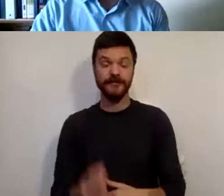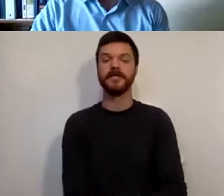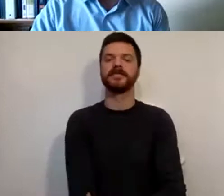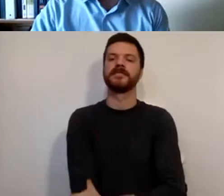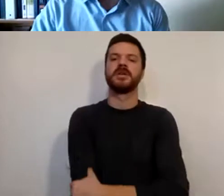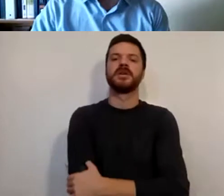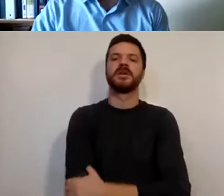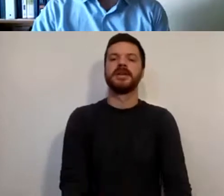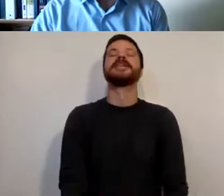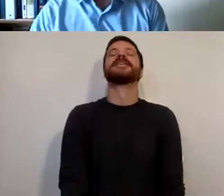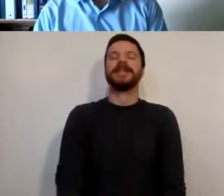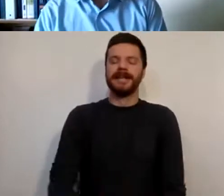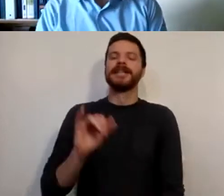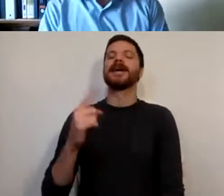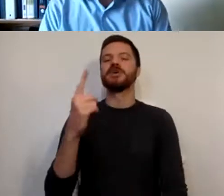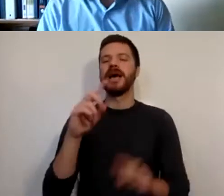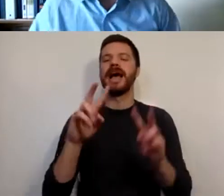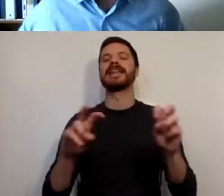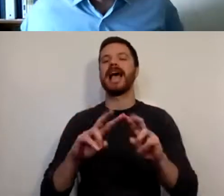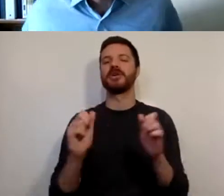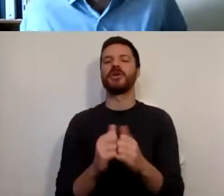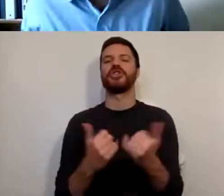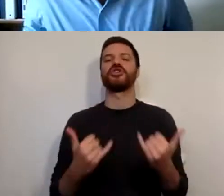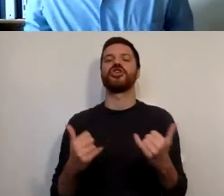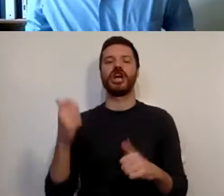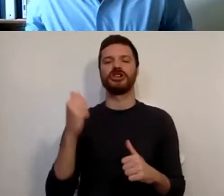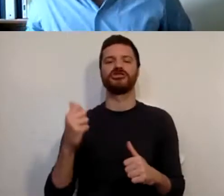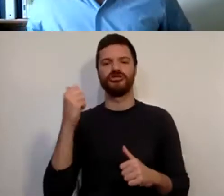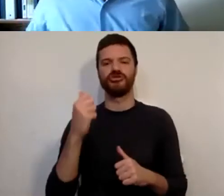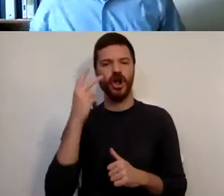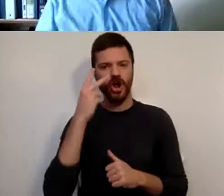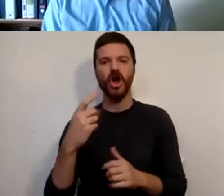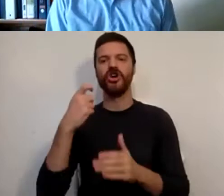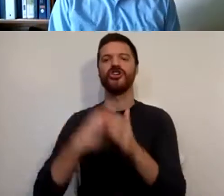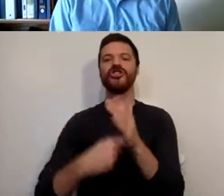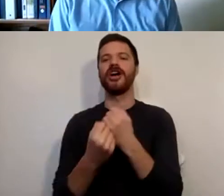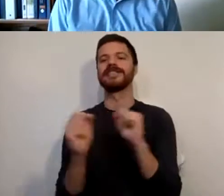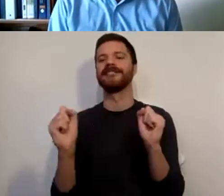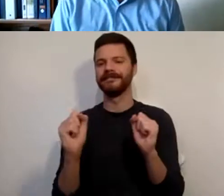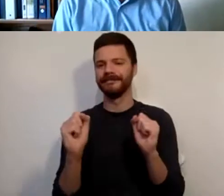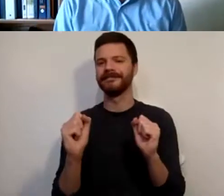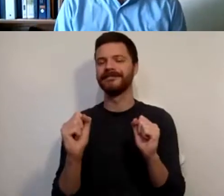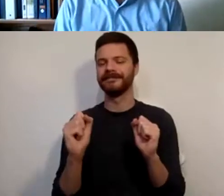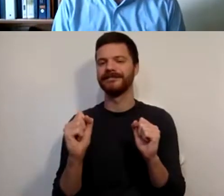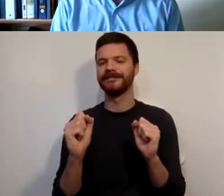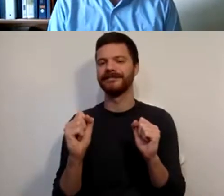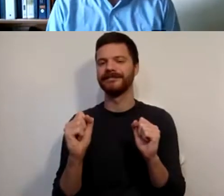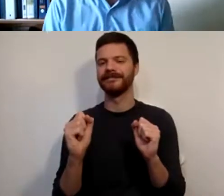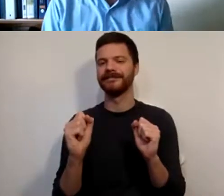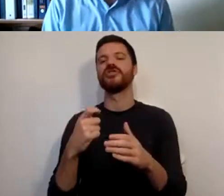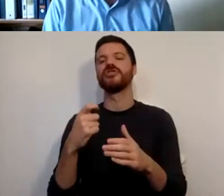That is one of the analyses that we're planning with the current grant, is to look at the cost savings. So that's a terrific. We've done some back of the envelope